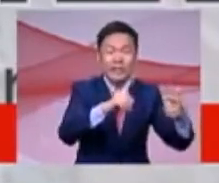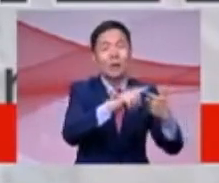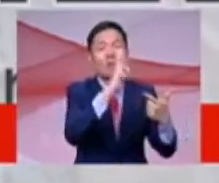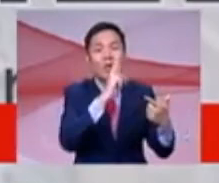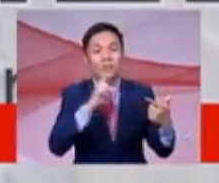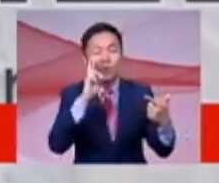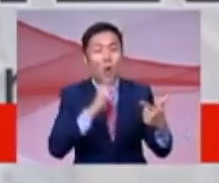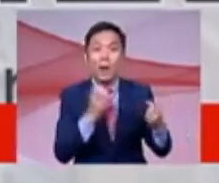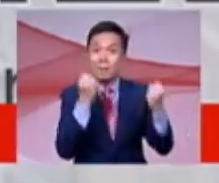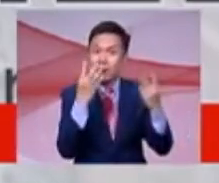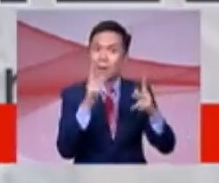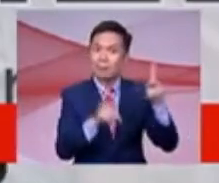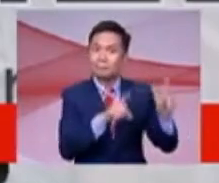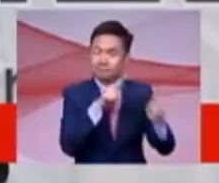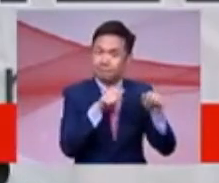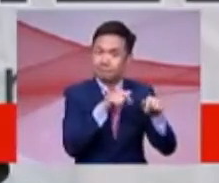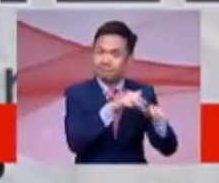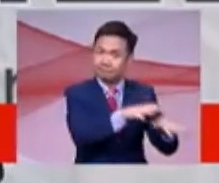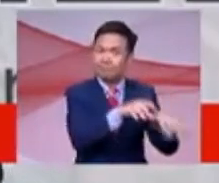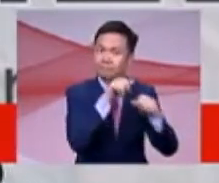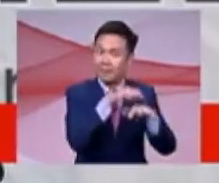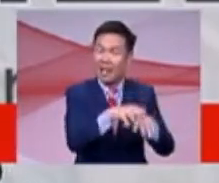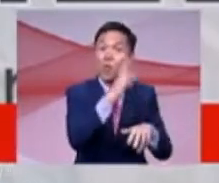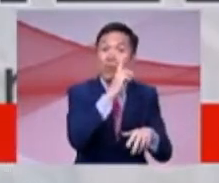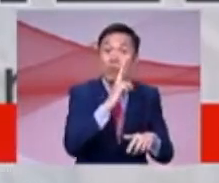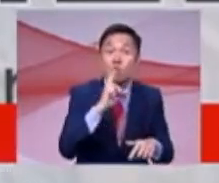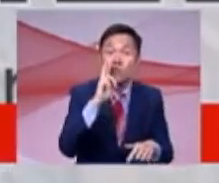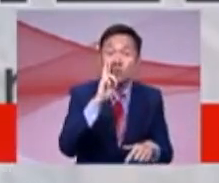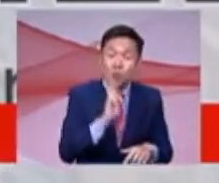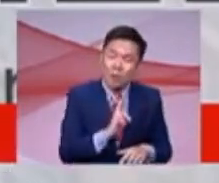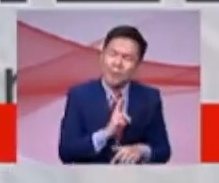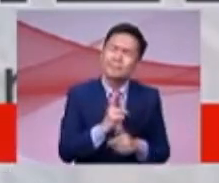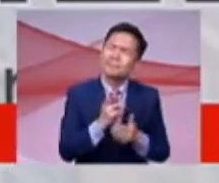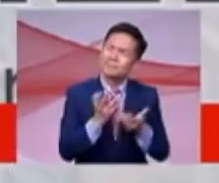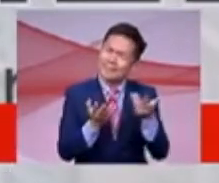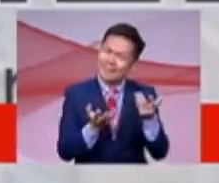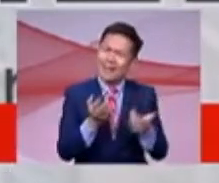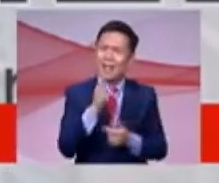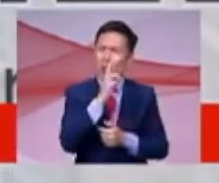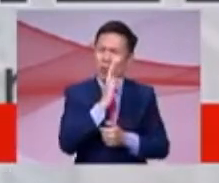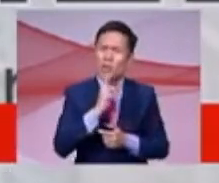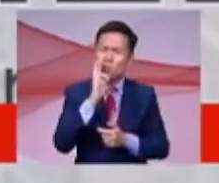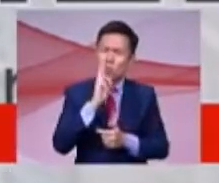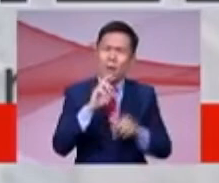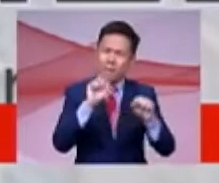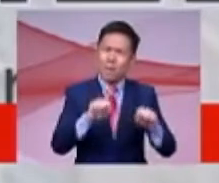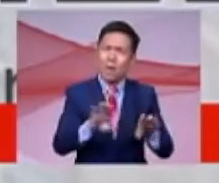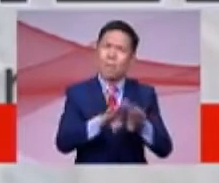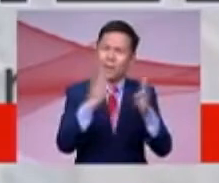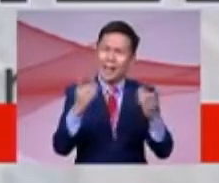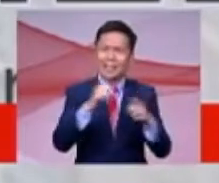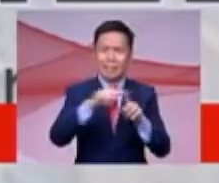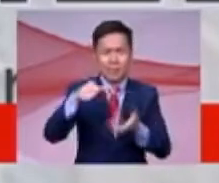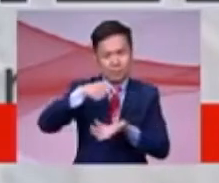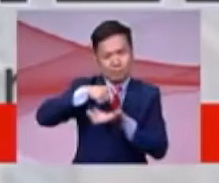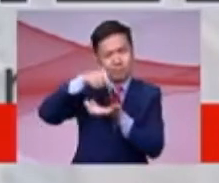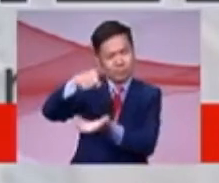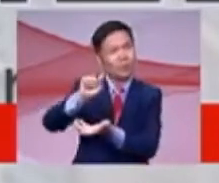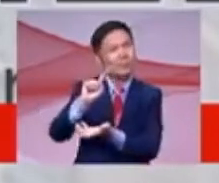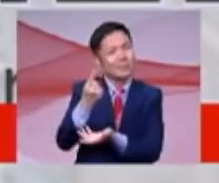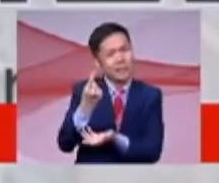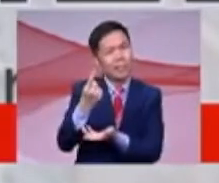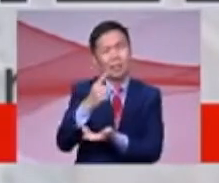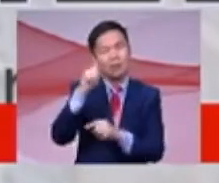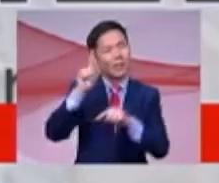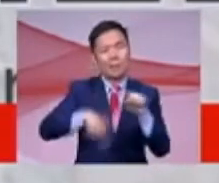restaurant. So I think we need to look into restaurant. Yeah, we can allow the restaurant function, but take away. Then you can